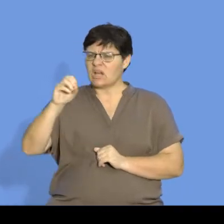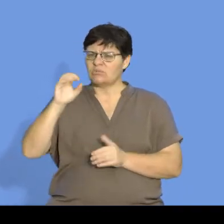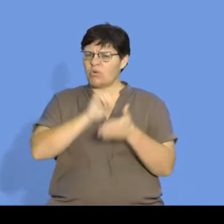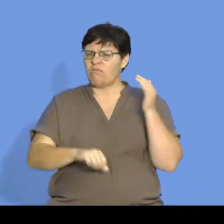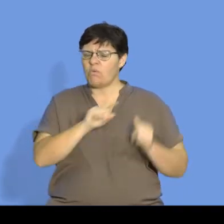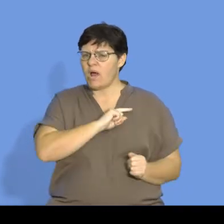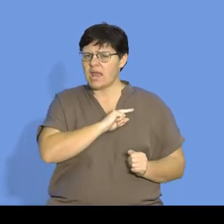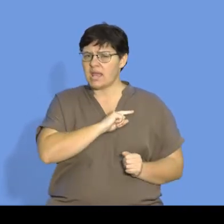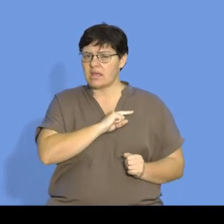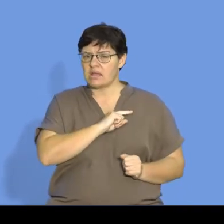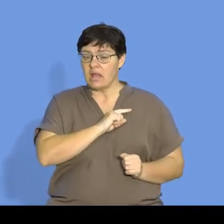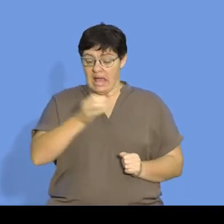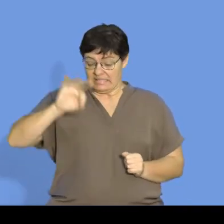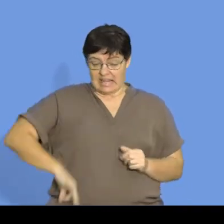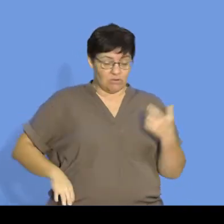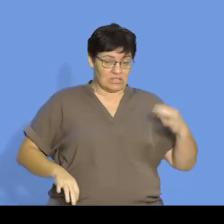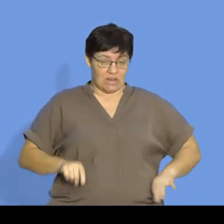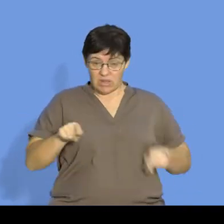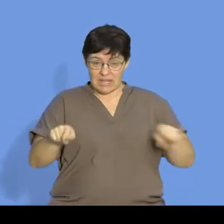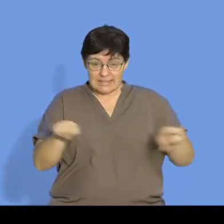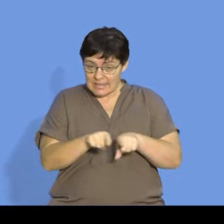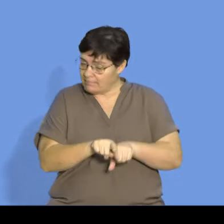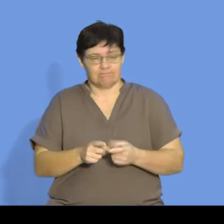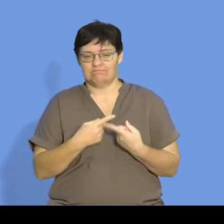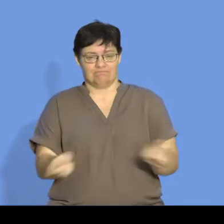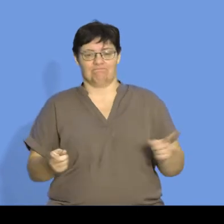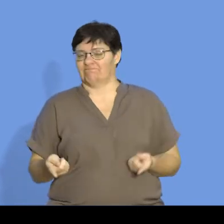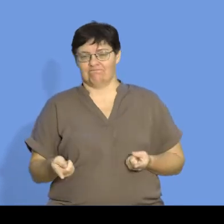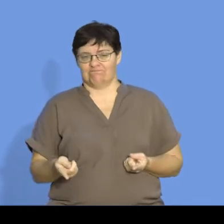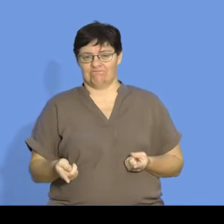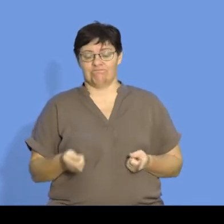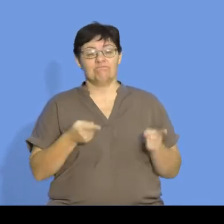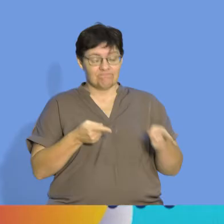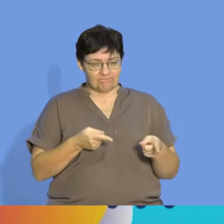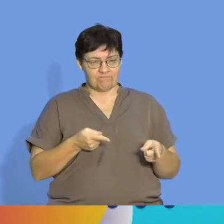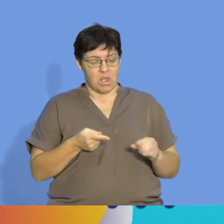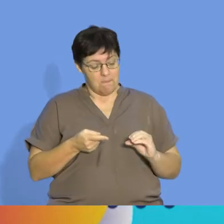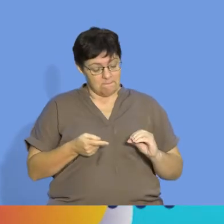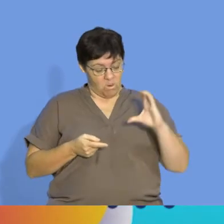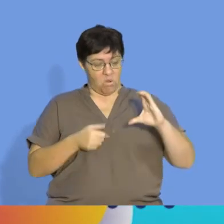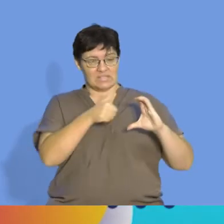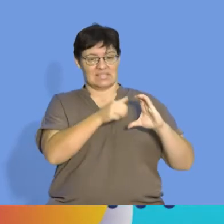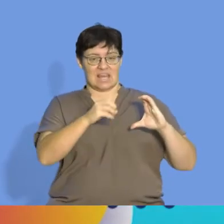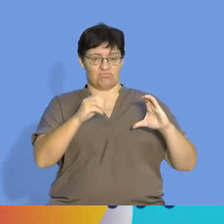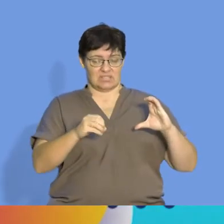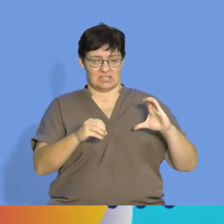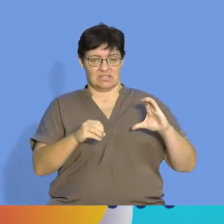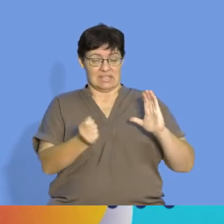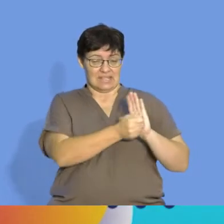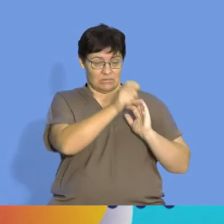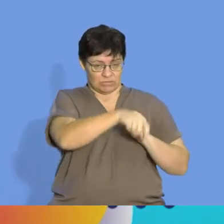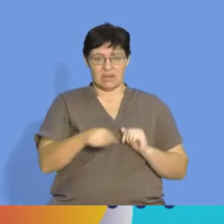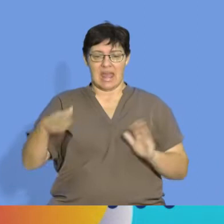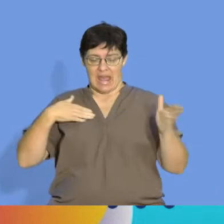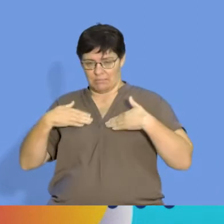Okay? Why? Because both of them don't earn the same salary. One earns 600 Rand